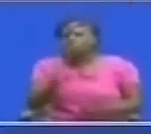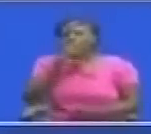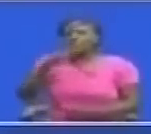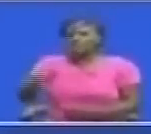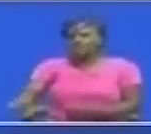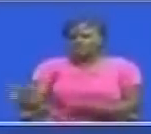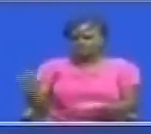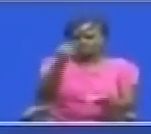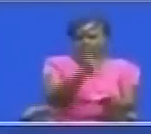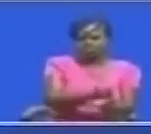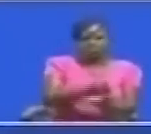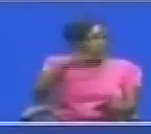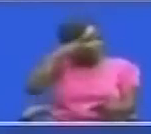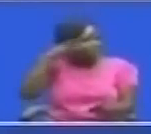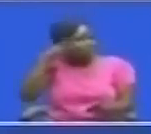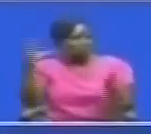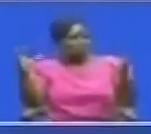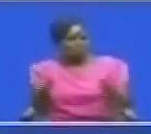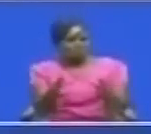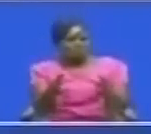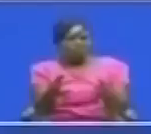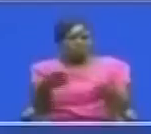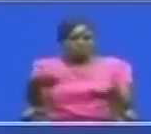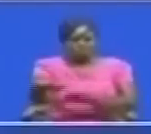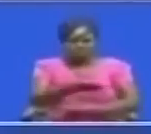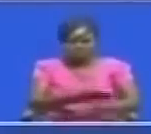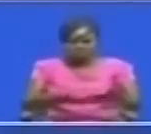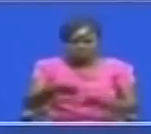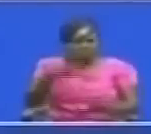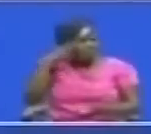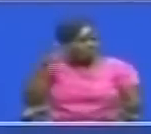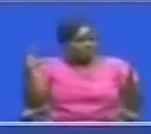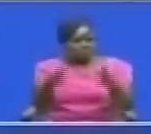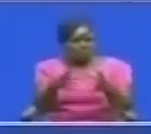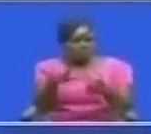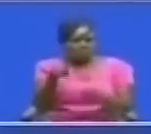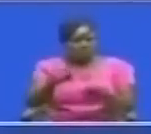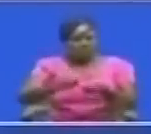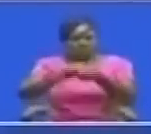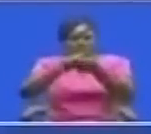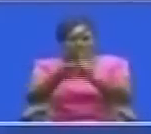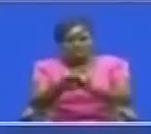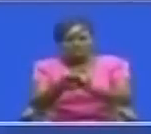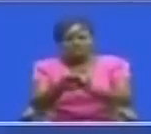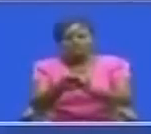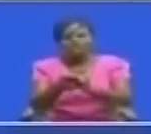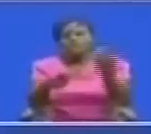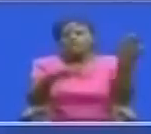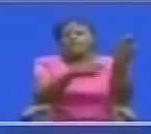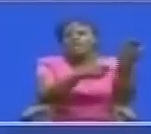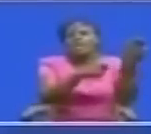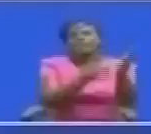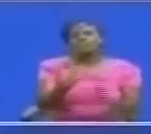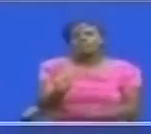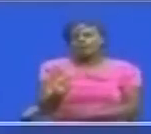allegedly recruited into the militant group. Her son's interactions with the alleged recruiter's father prompted him to change his name to Sardina Mwangi